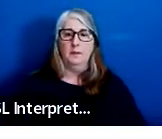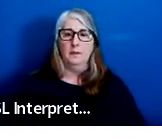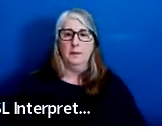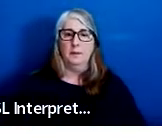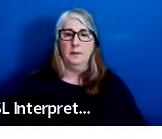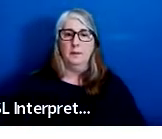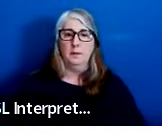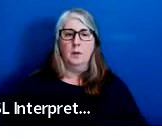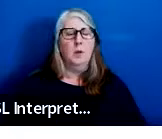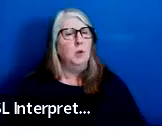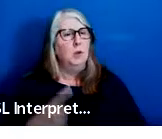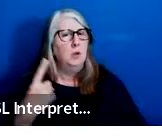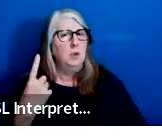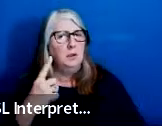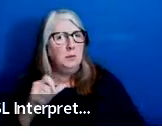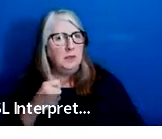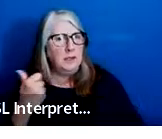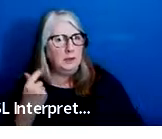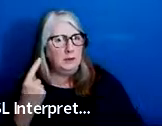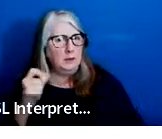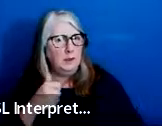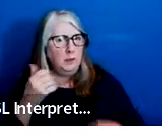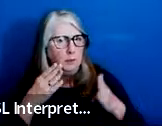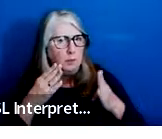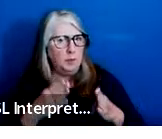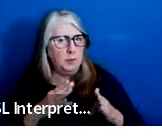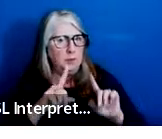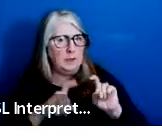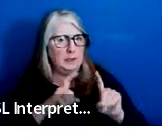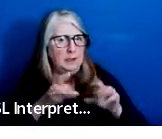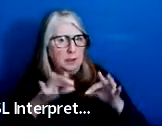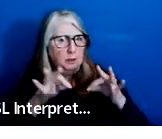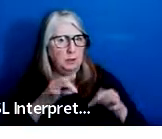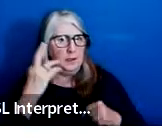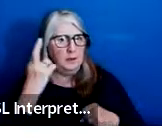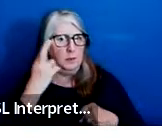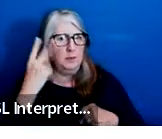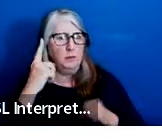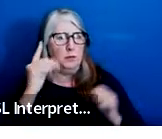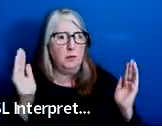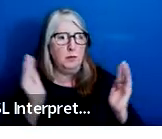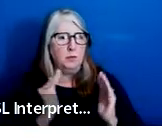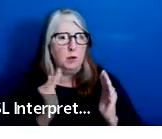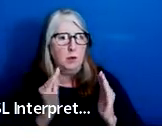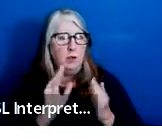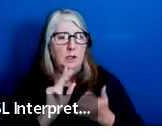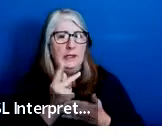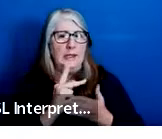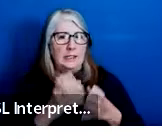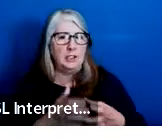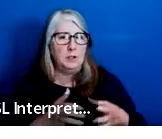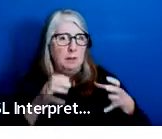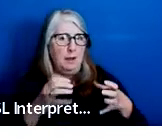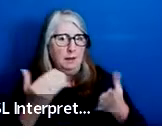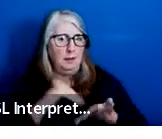There was one person who was asking for you to explain the purpose of the small kitchen pail again.